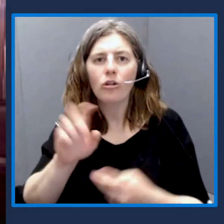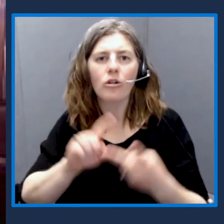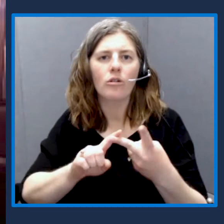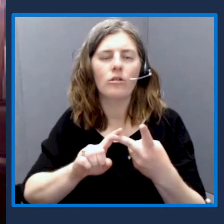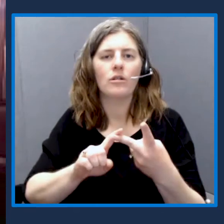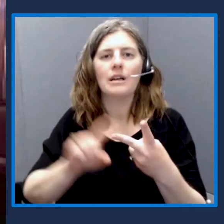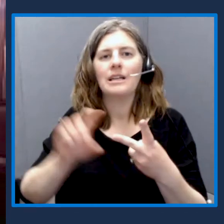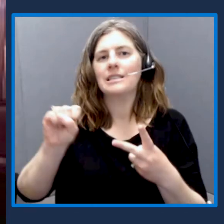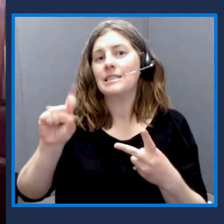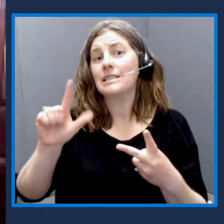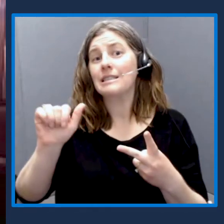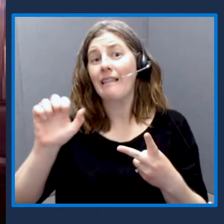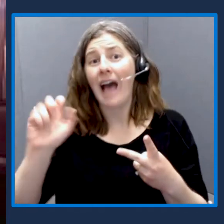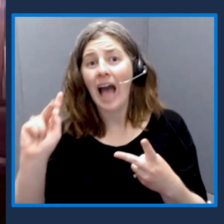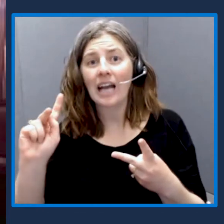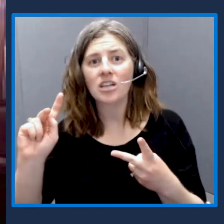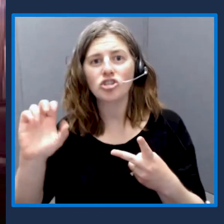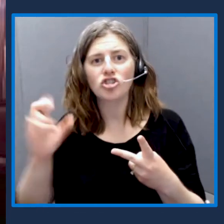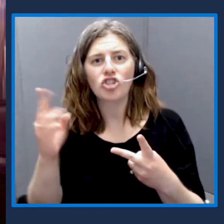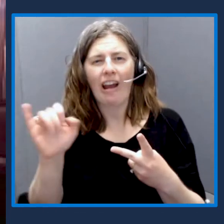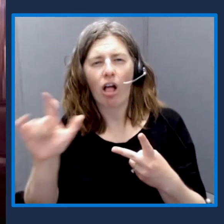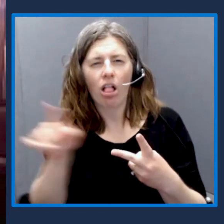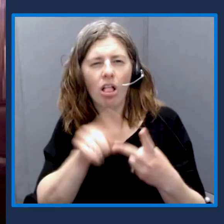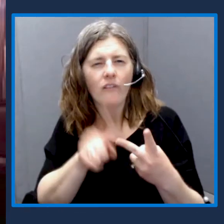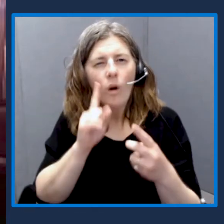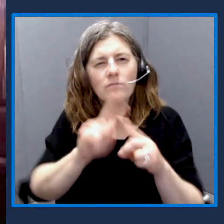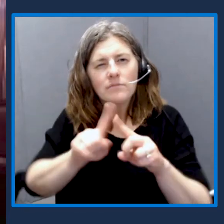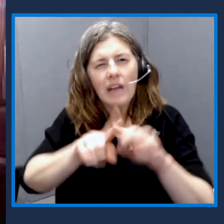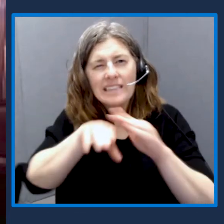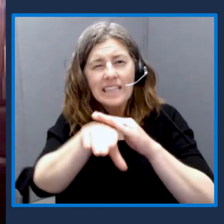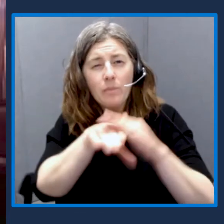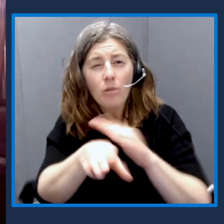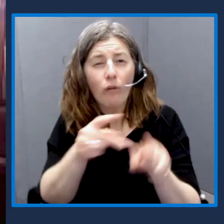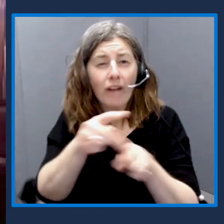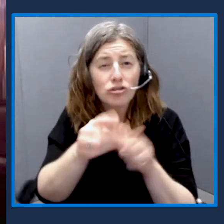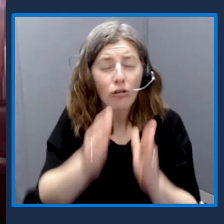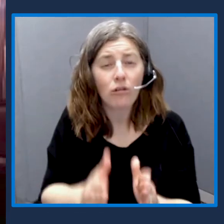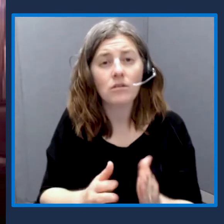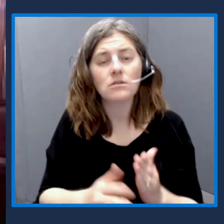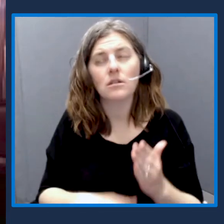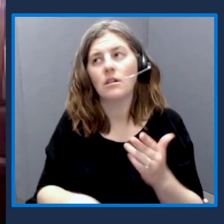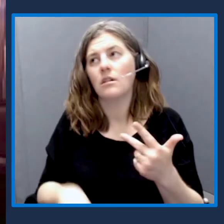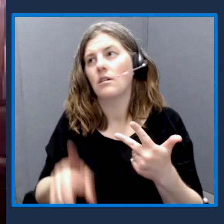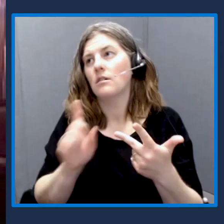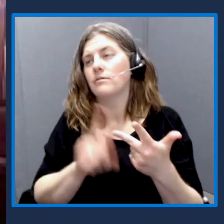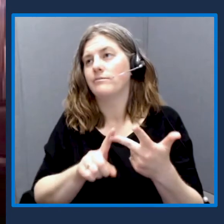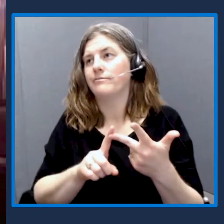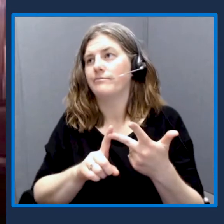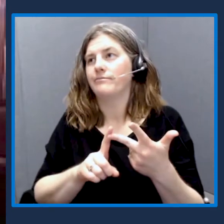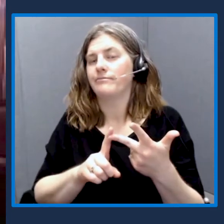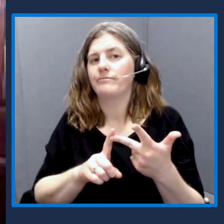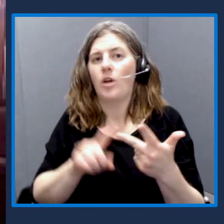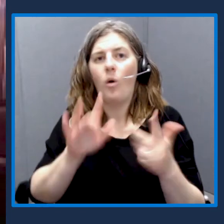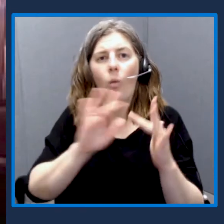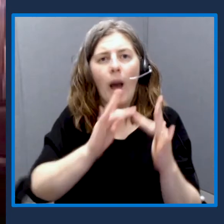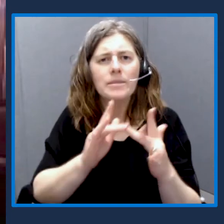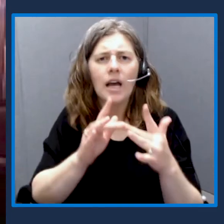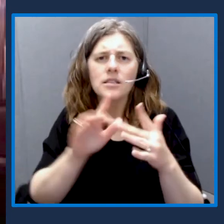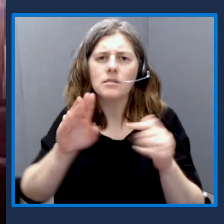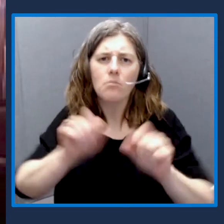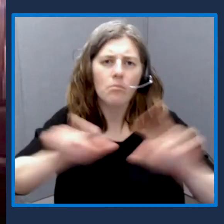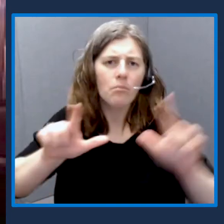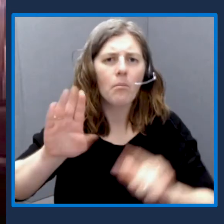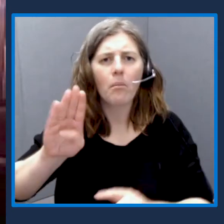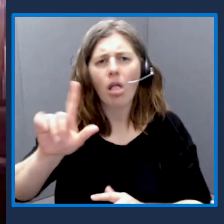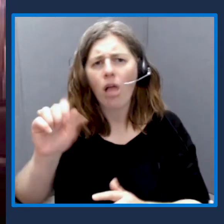Slack channels for accessibility professionals and websites and blogs and that sort of